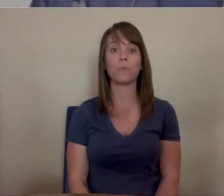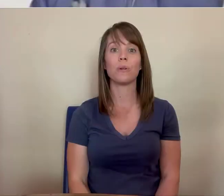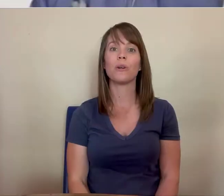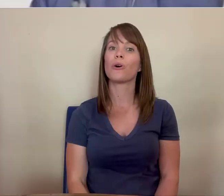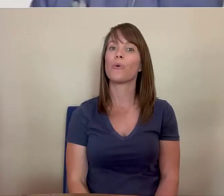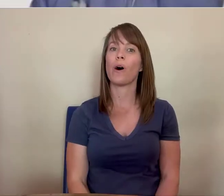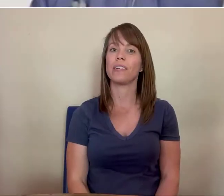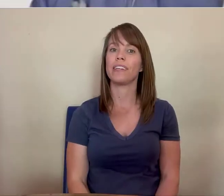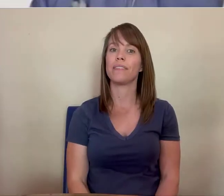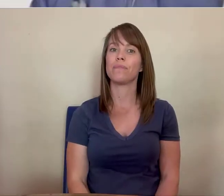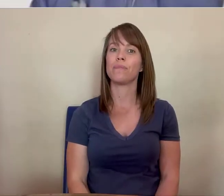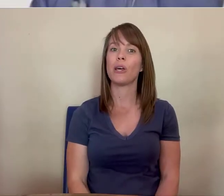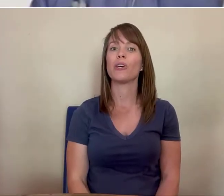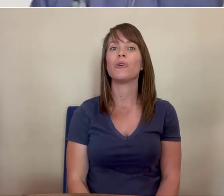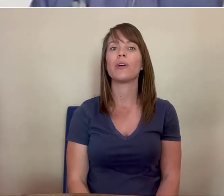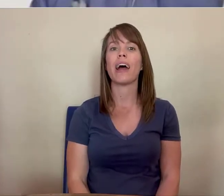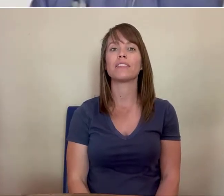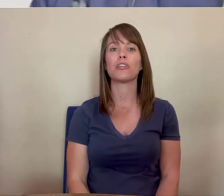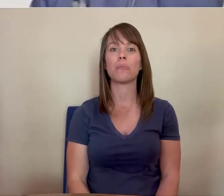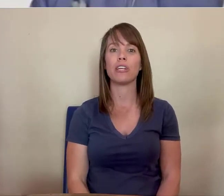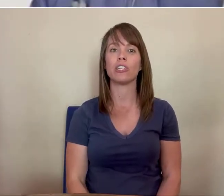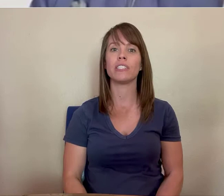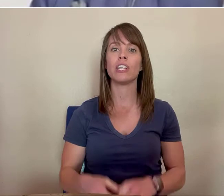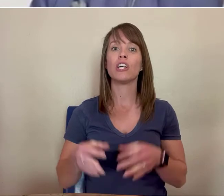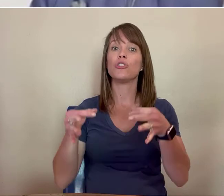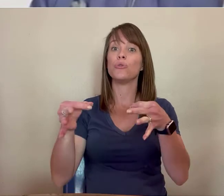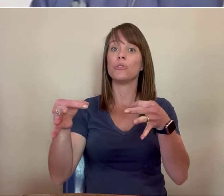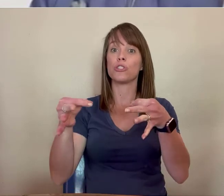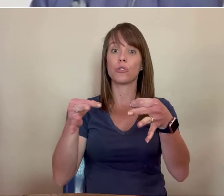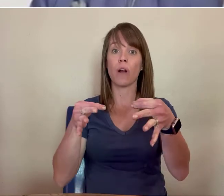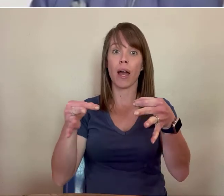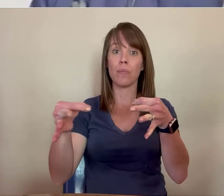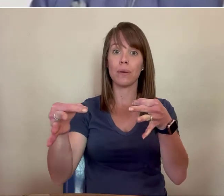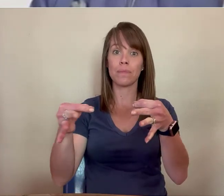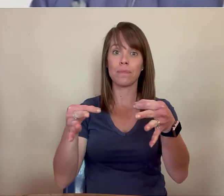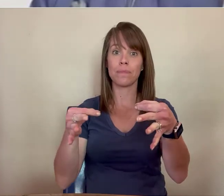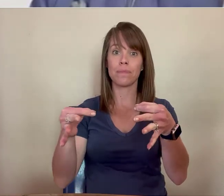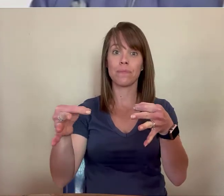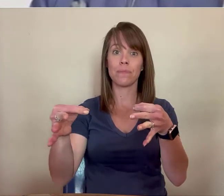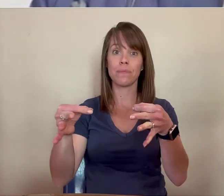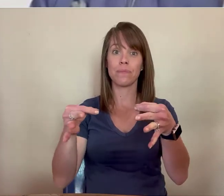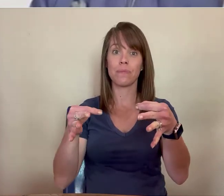Q, quality. You can ask your patient to describe.